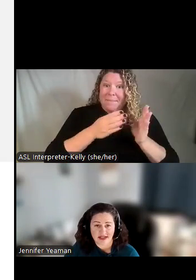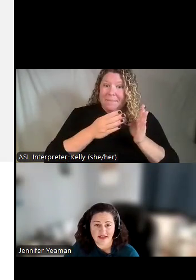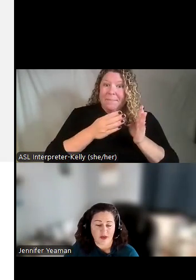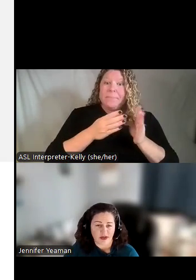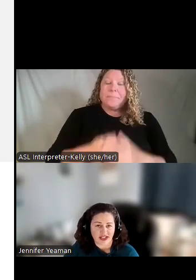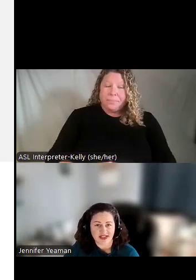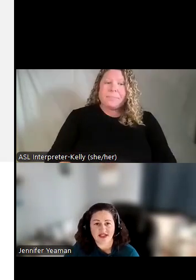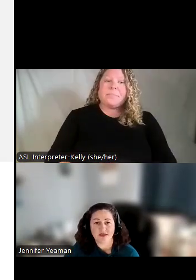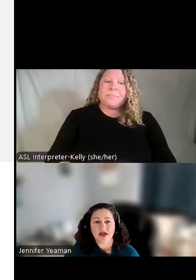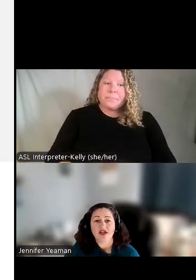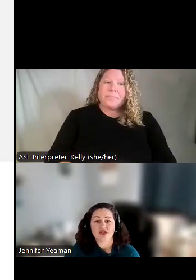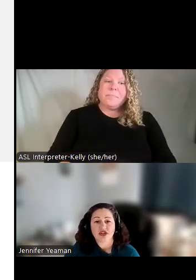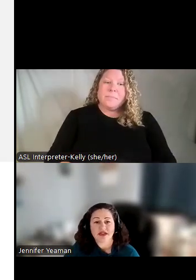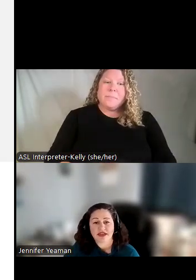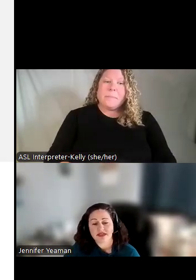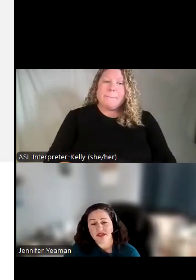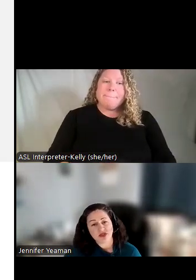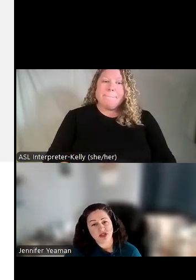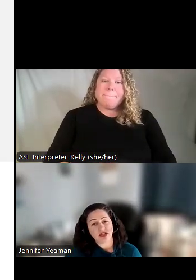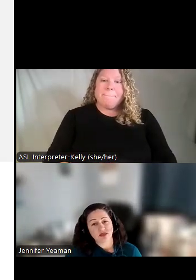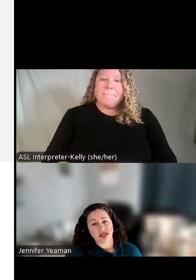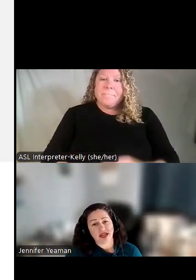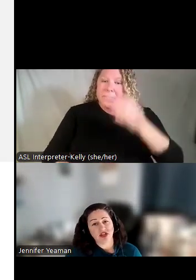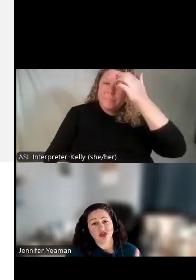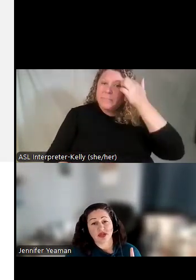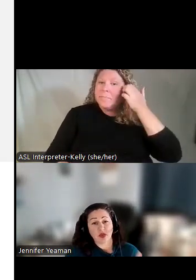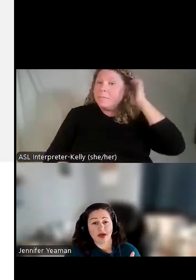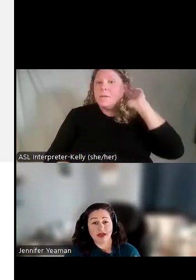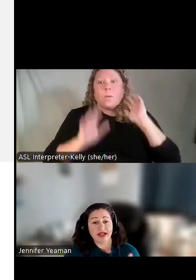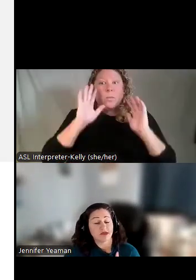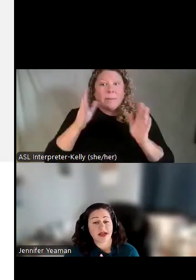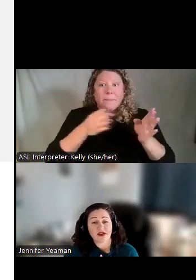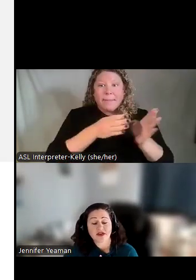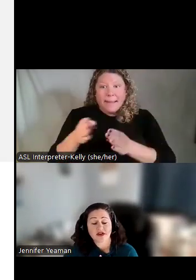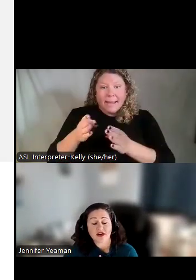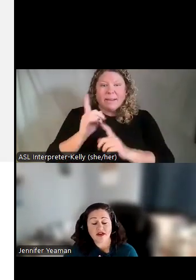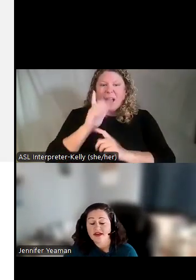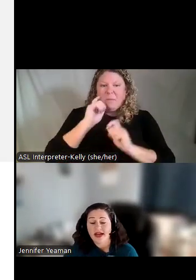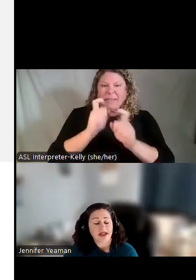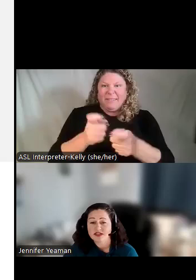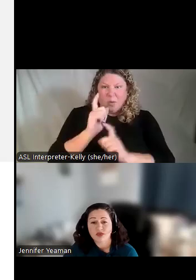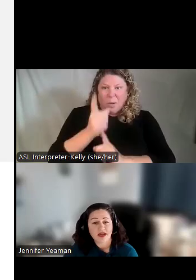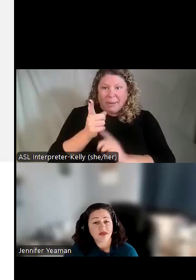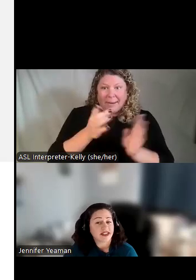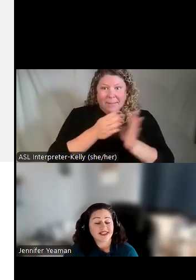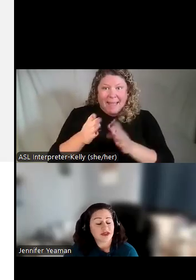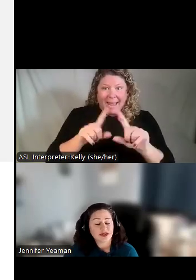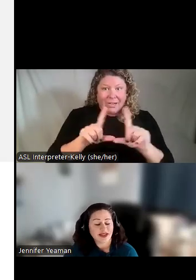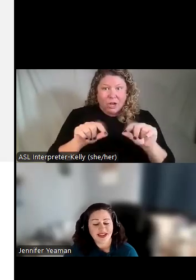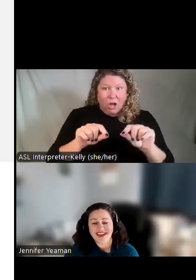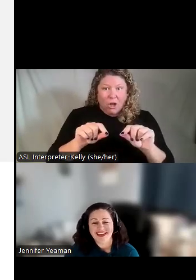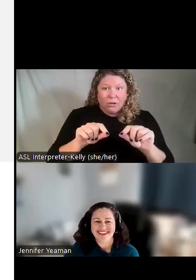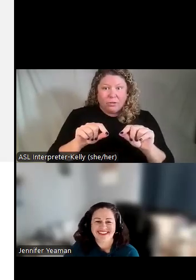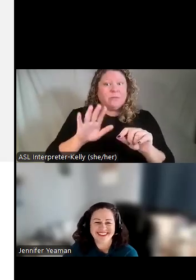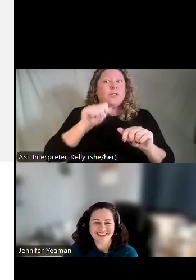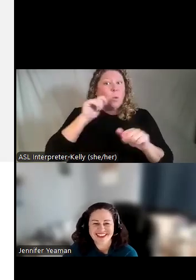and or adjust. So you're going to get the opportunity to plan. You'll get 1 minute to plan out your card. At this point, please no